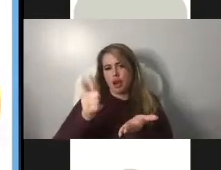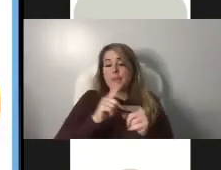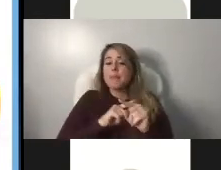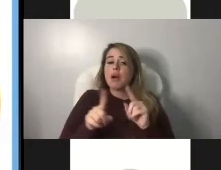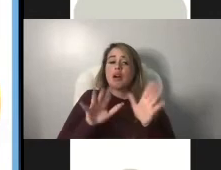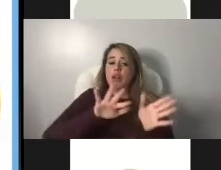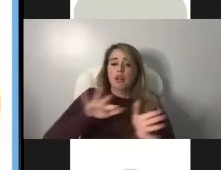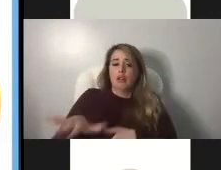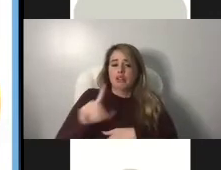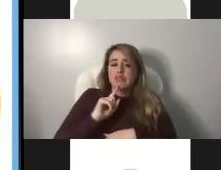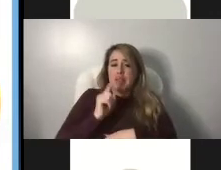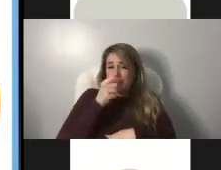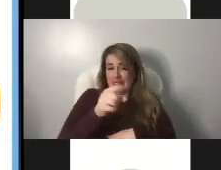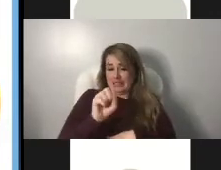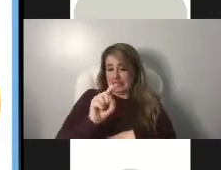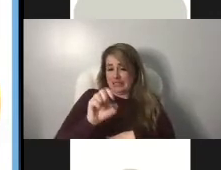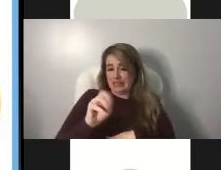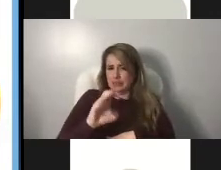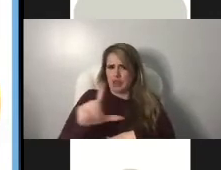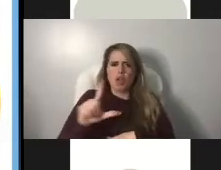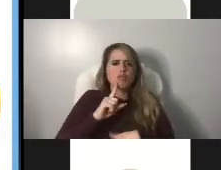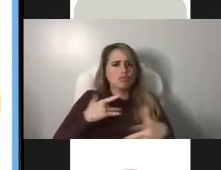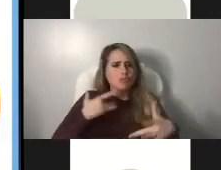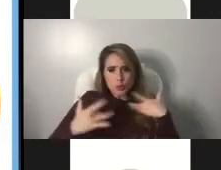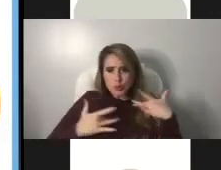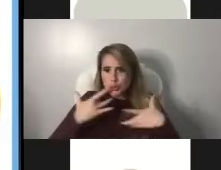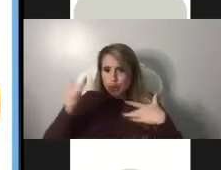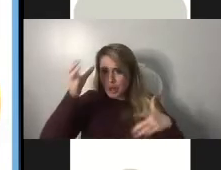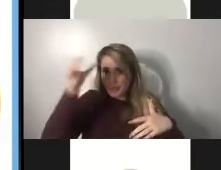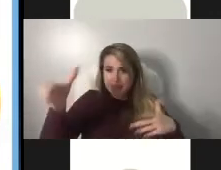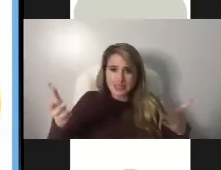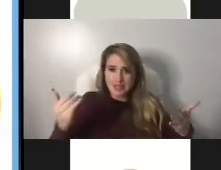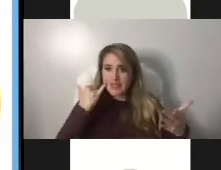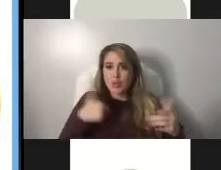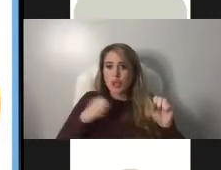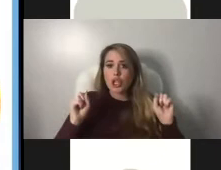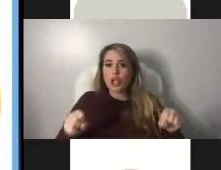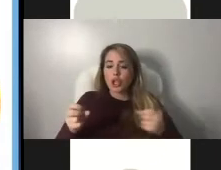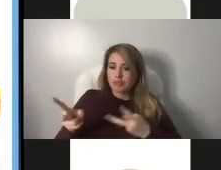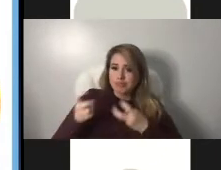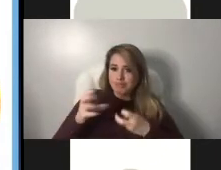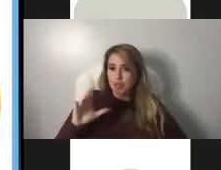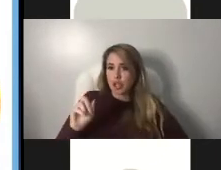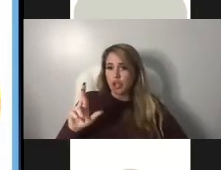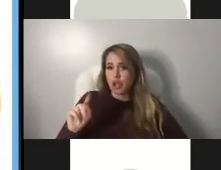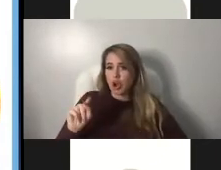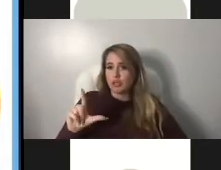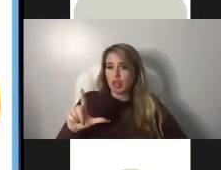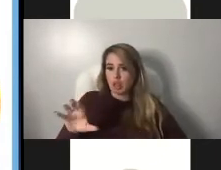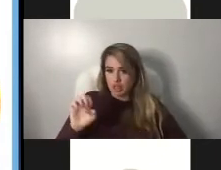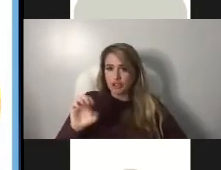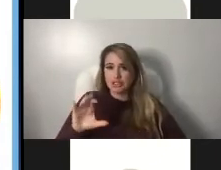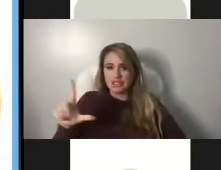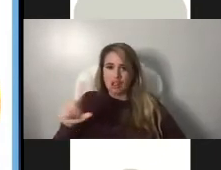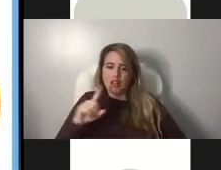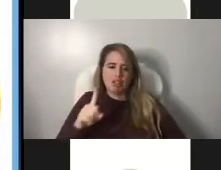regardless, this is a super exciting concept, where if we could generate cartilage cells, which, with all due respect, we essentially